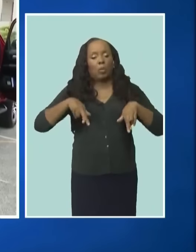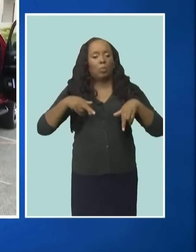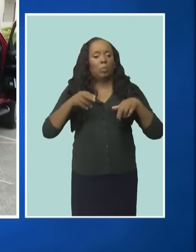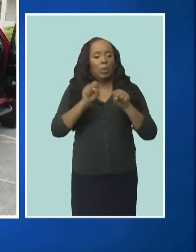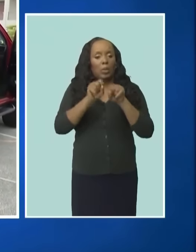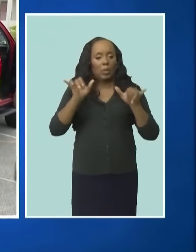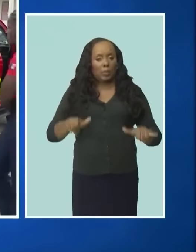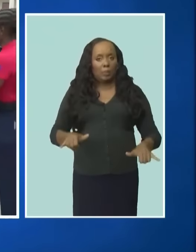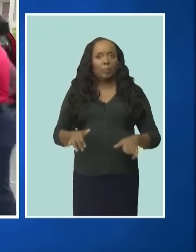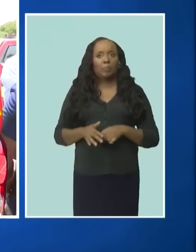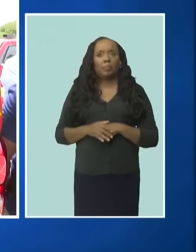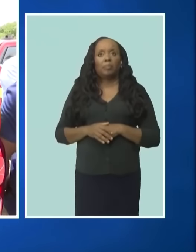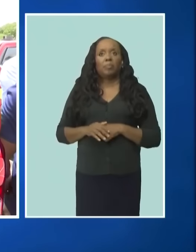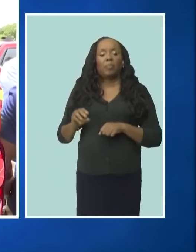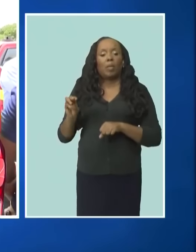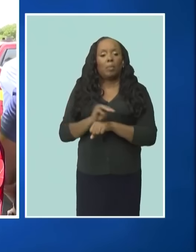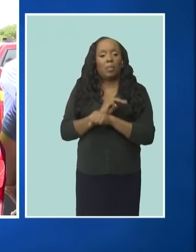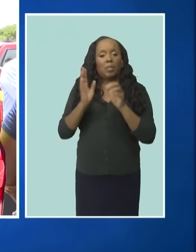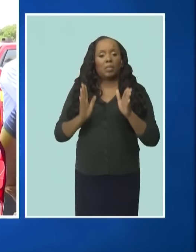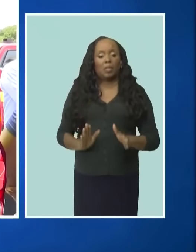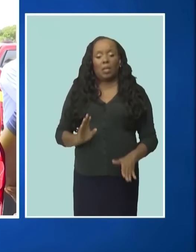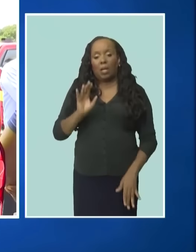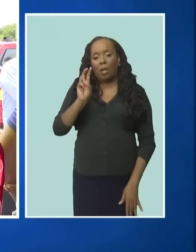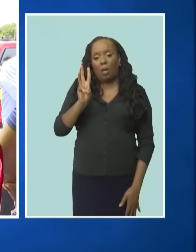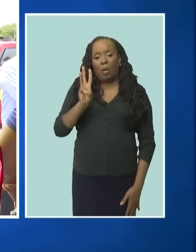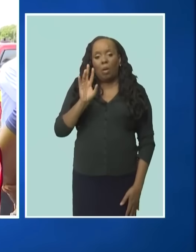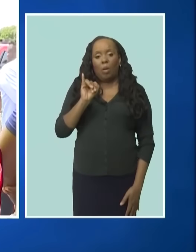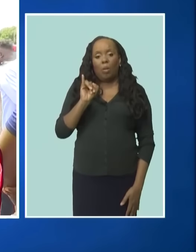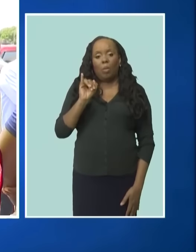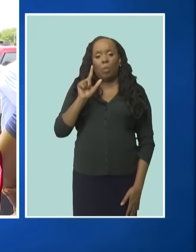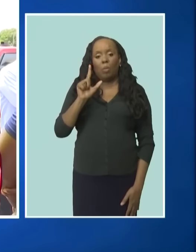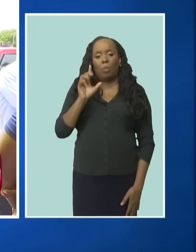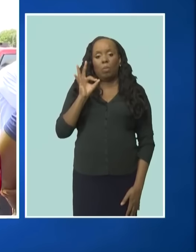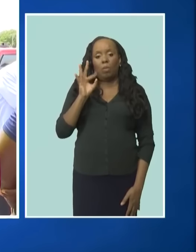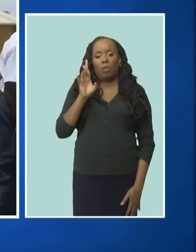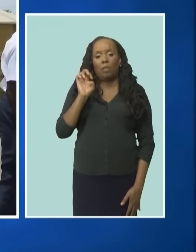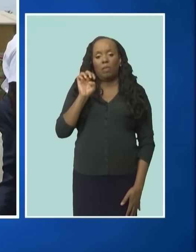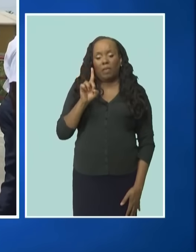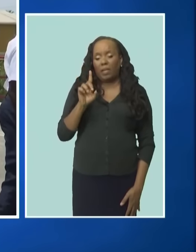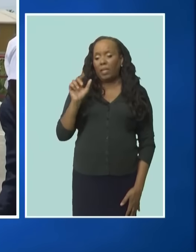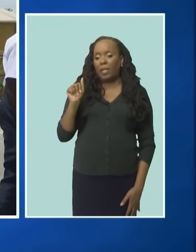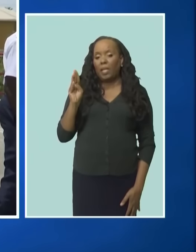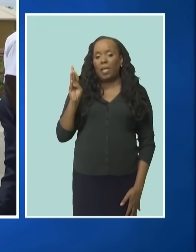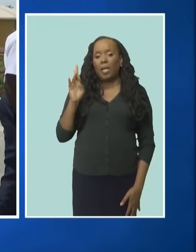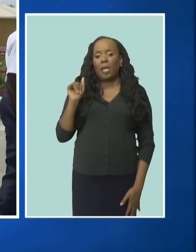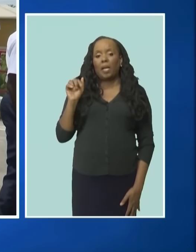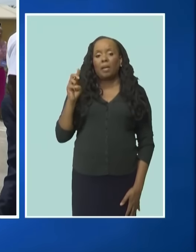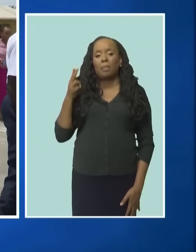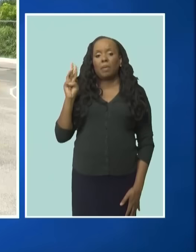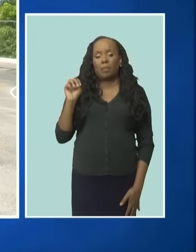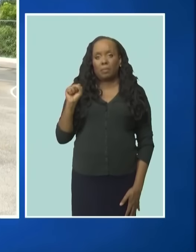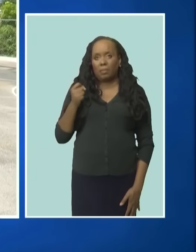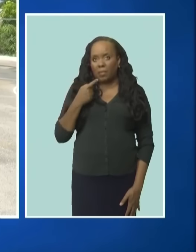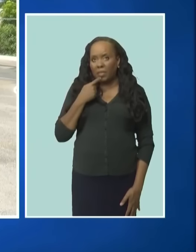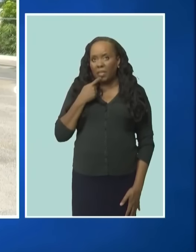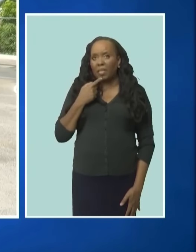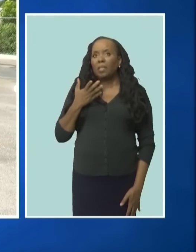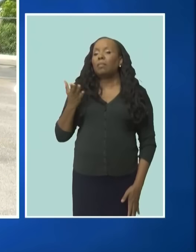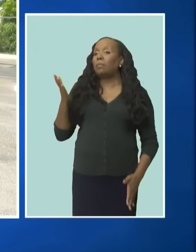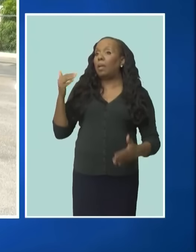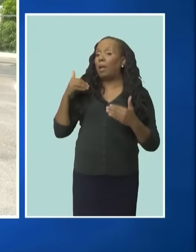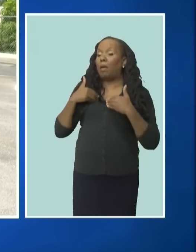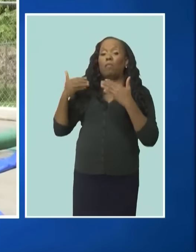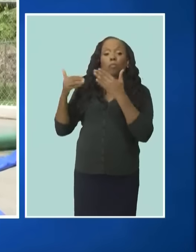Home Affairs and Information Wilfred Abrams says the acquiring of an ambulance and trash pumps signals the fire